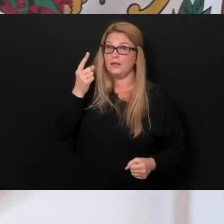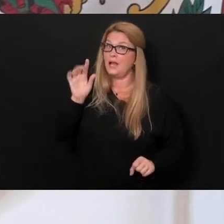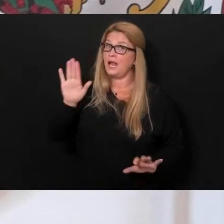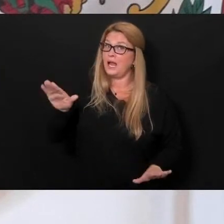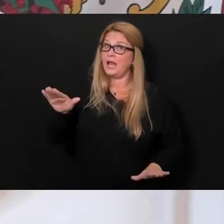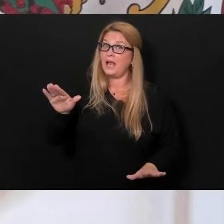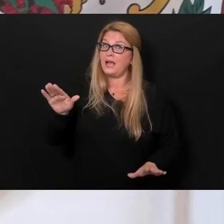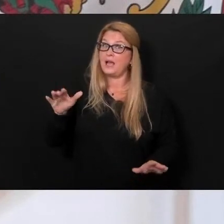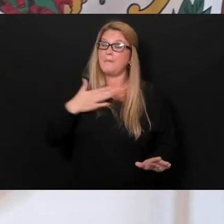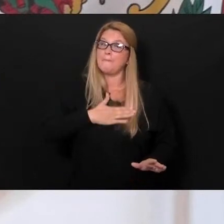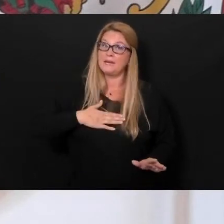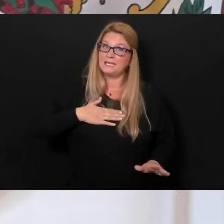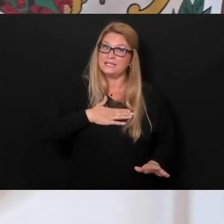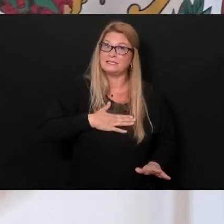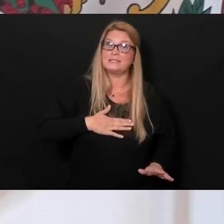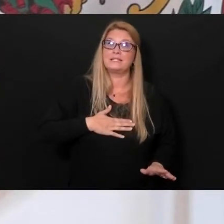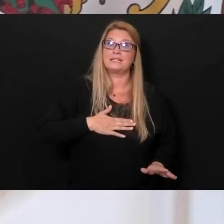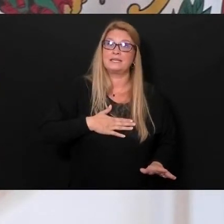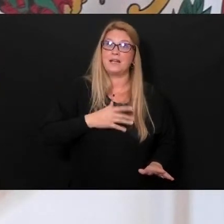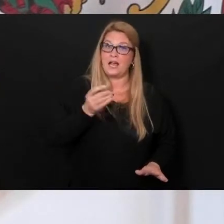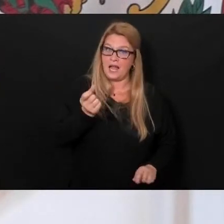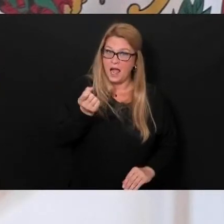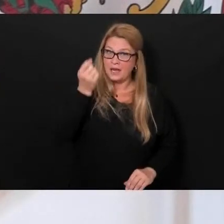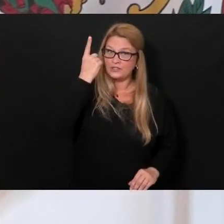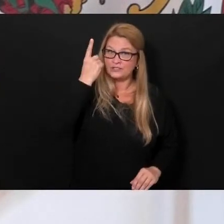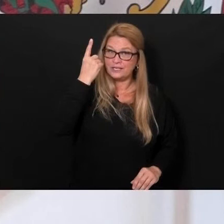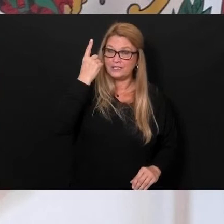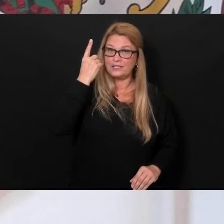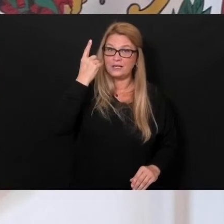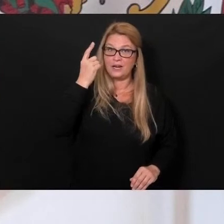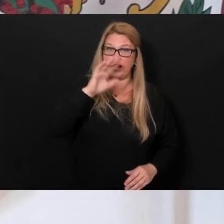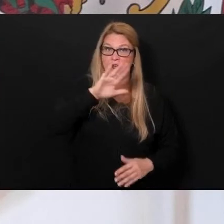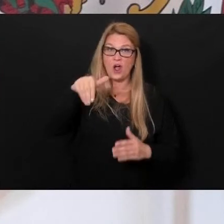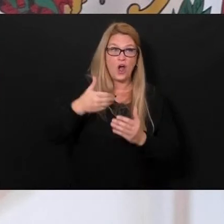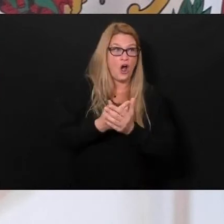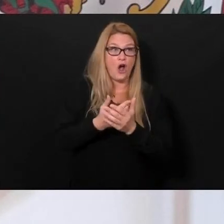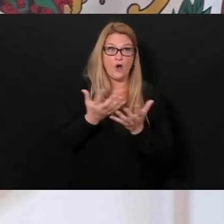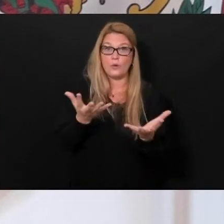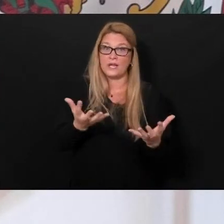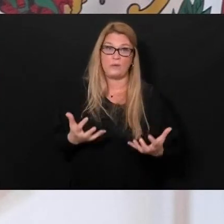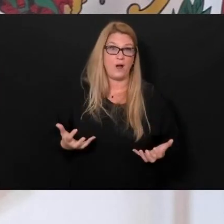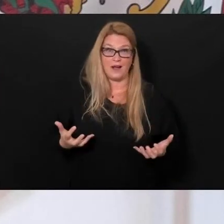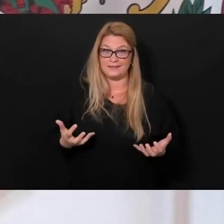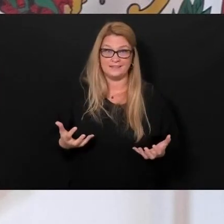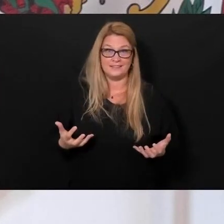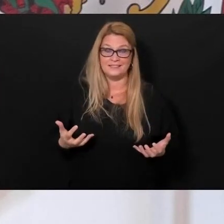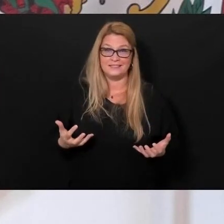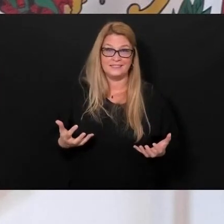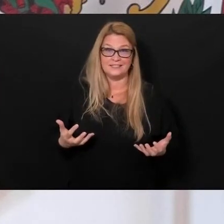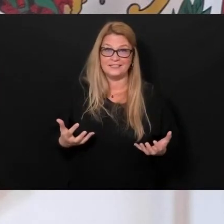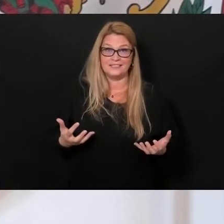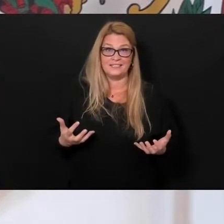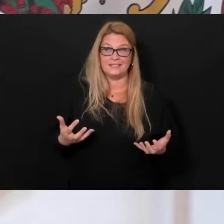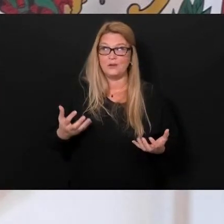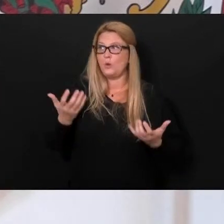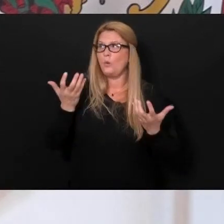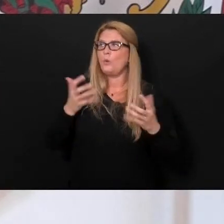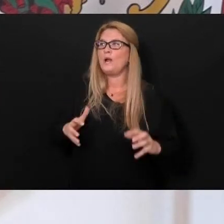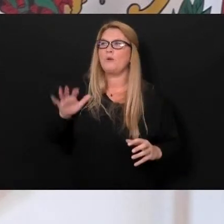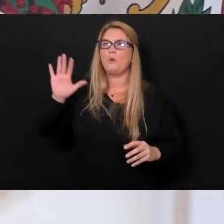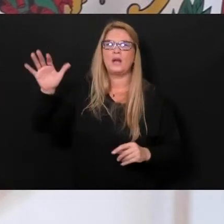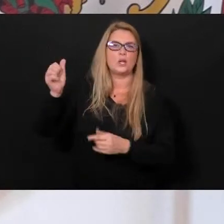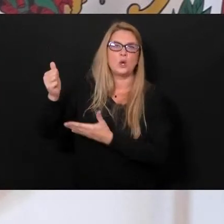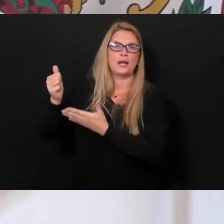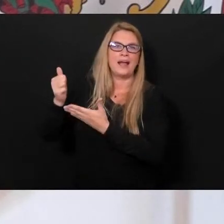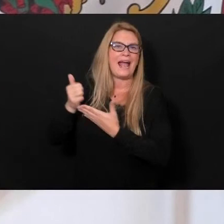Jeff, please understand that all we're asking for, we aren't asking for any help in any